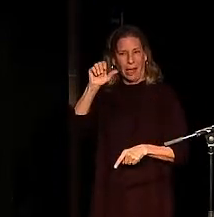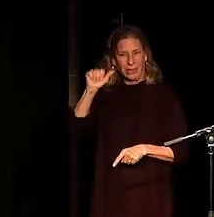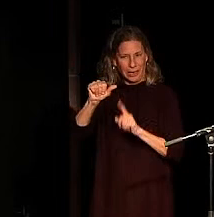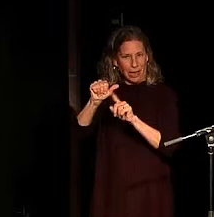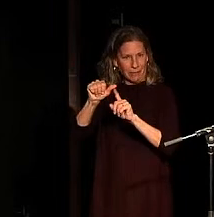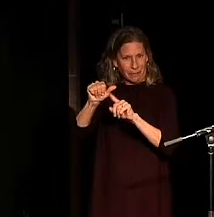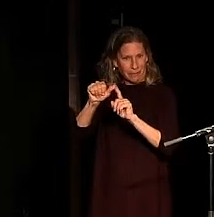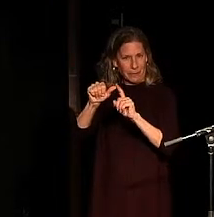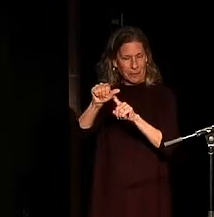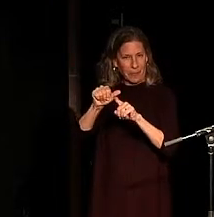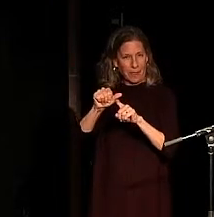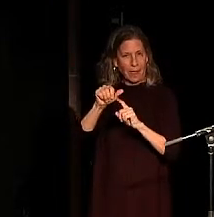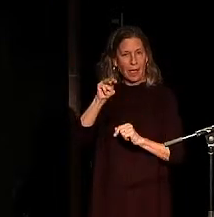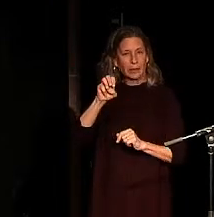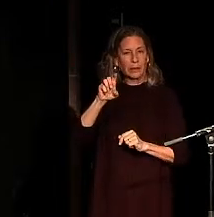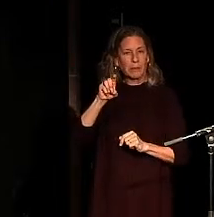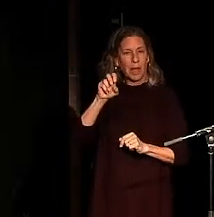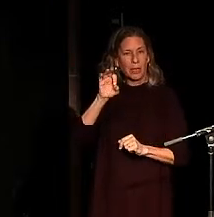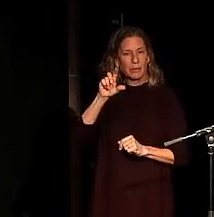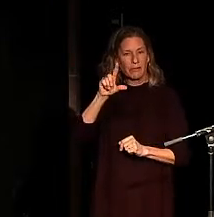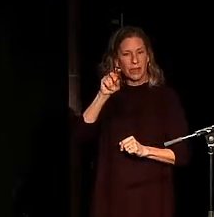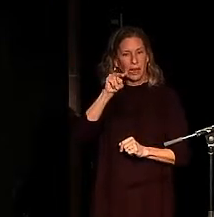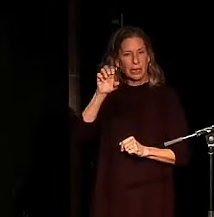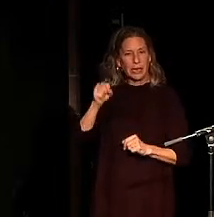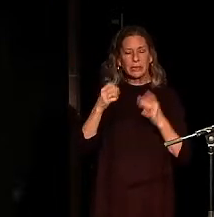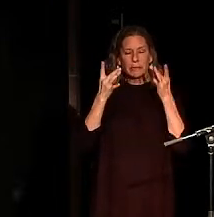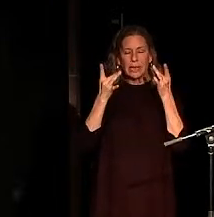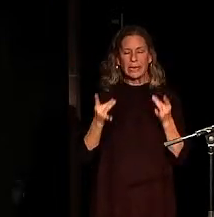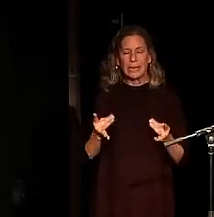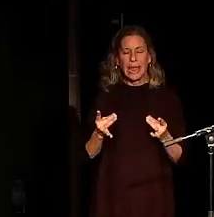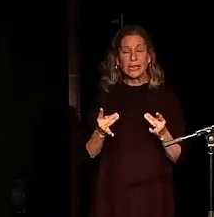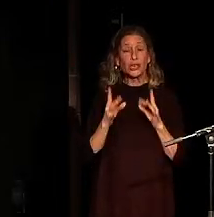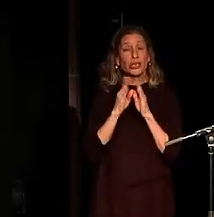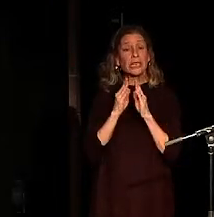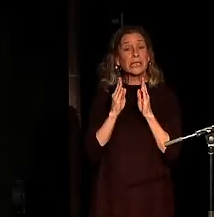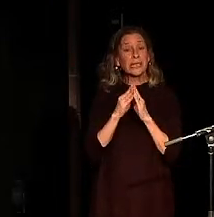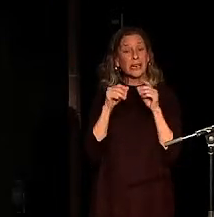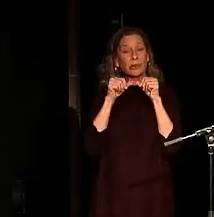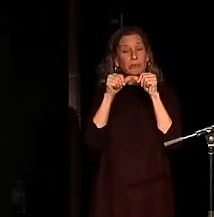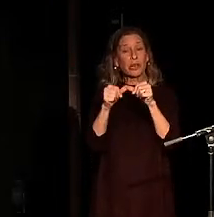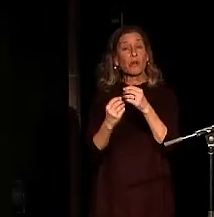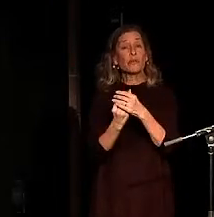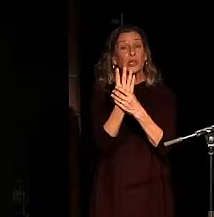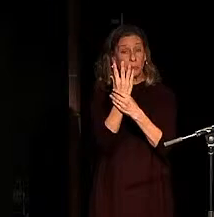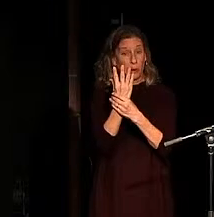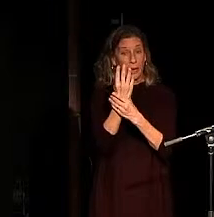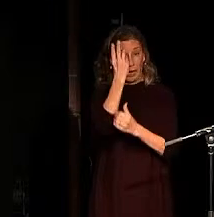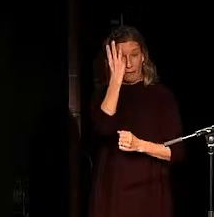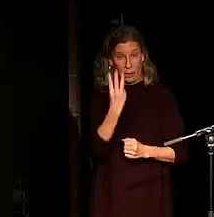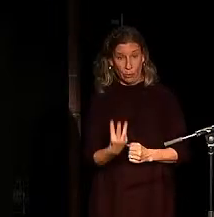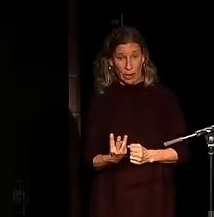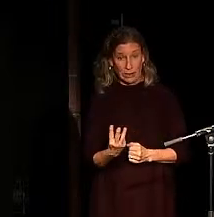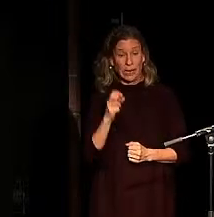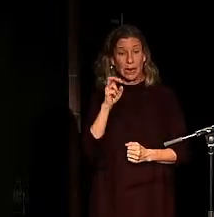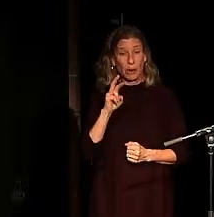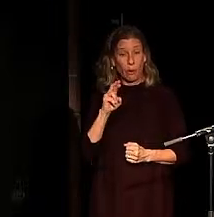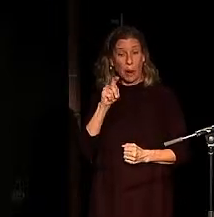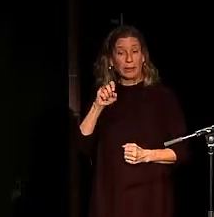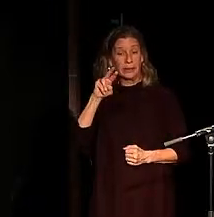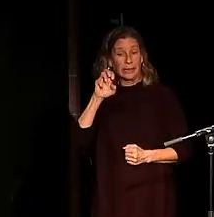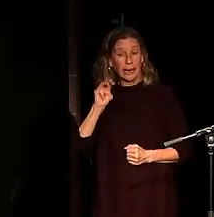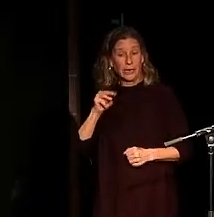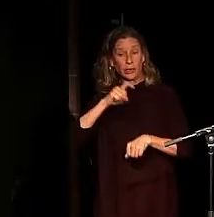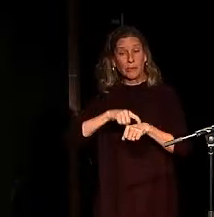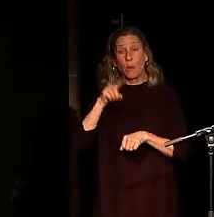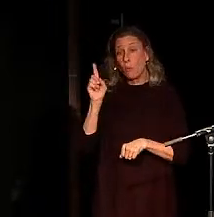out. Mindfulness meditation sessions are going to be through spring. They do it Zoom every Wednesday or at the atrium at